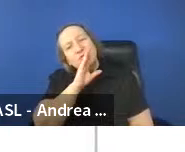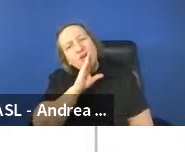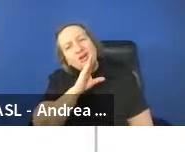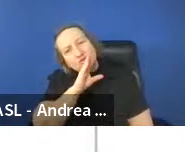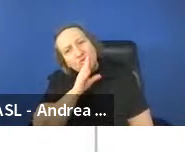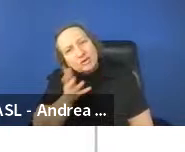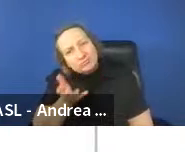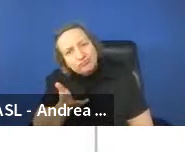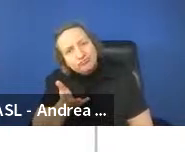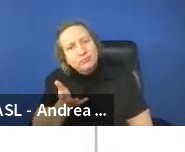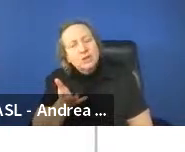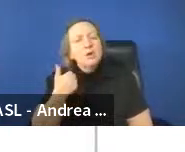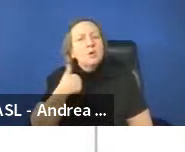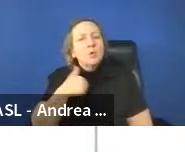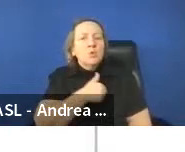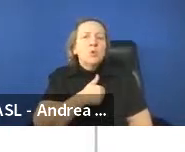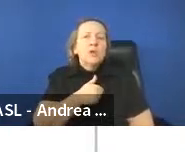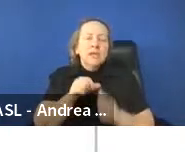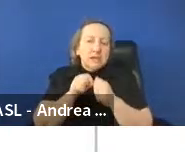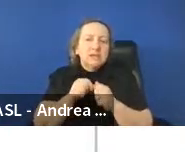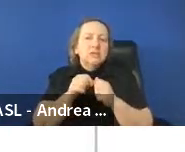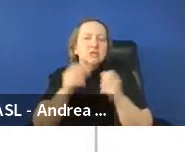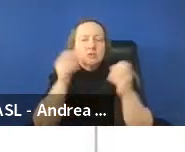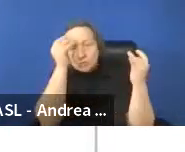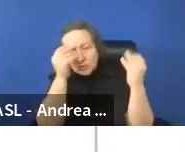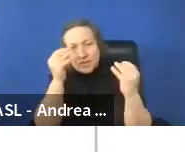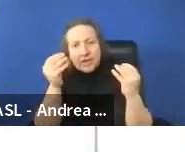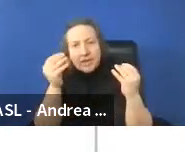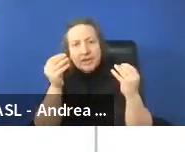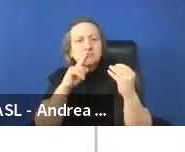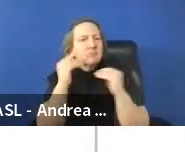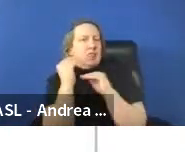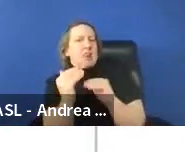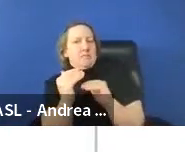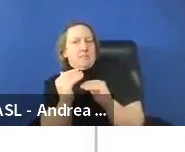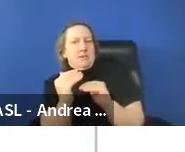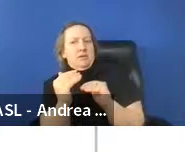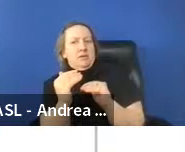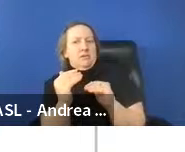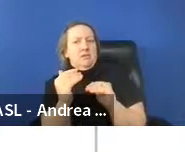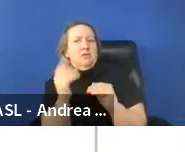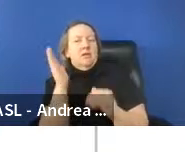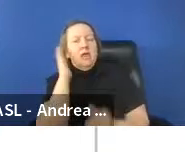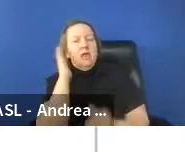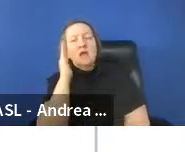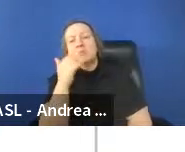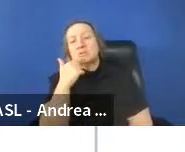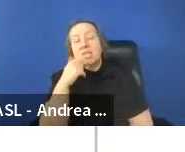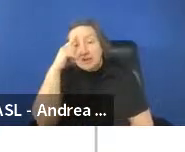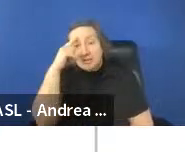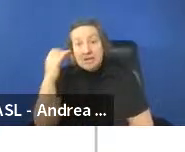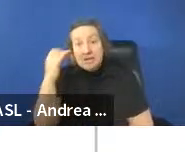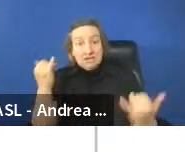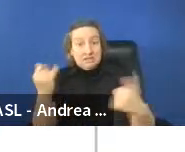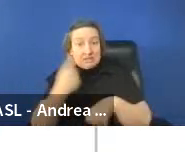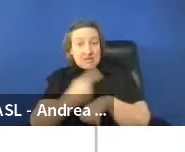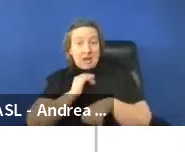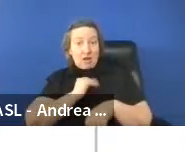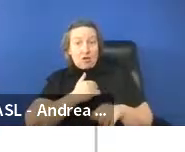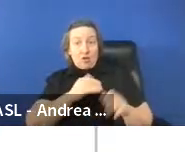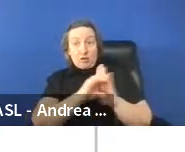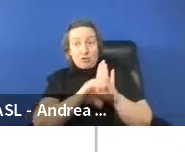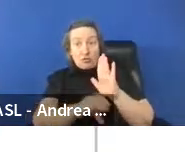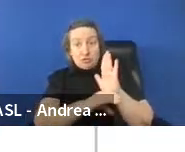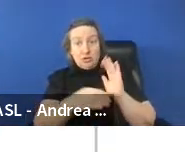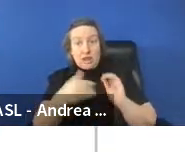that we continue to think very limited. And I will say, just because today our Constitution has